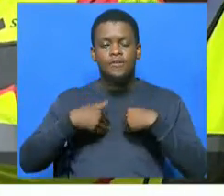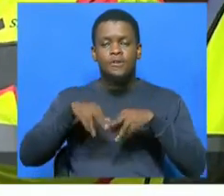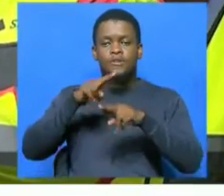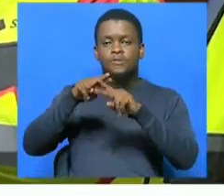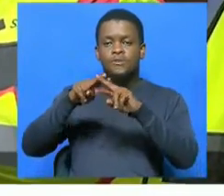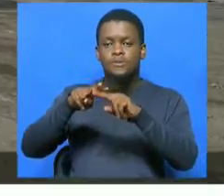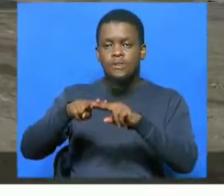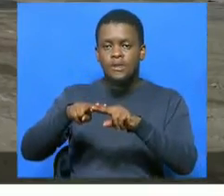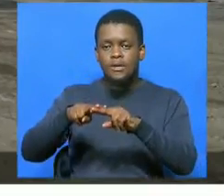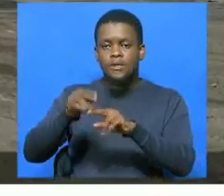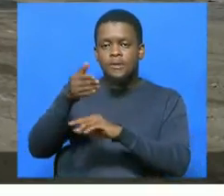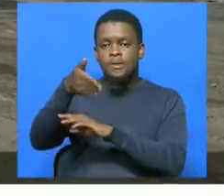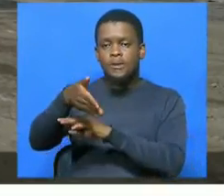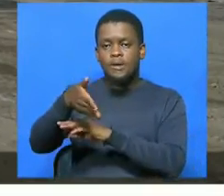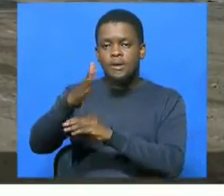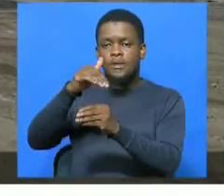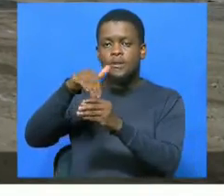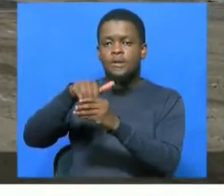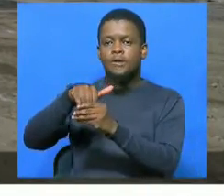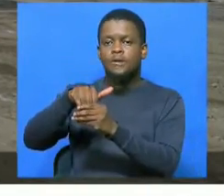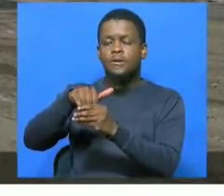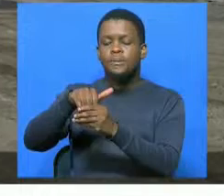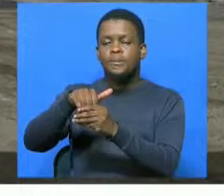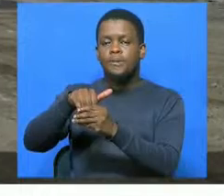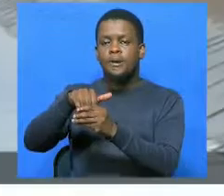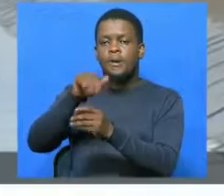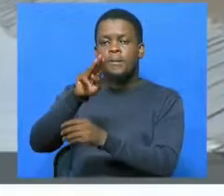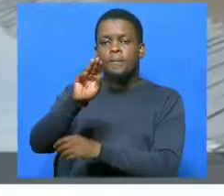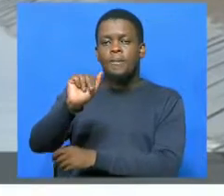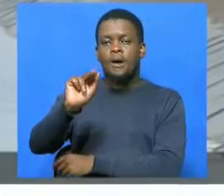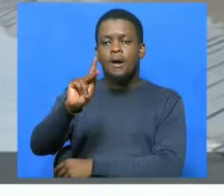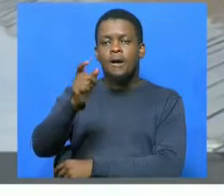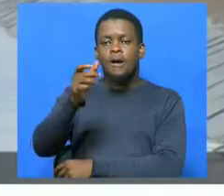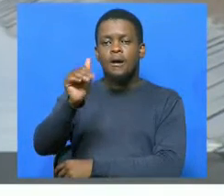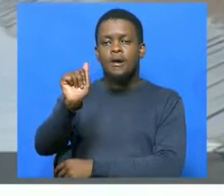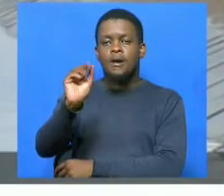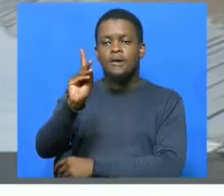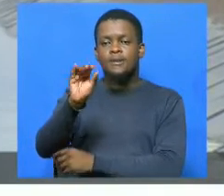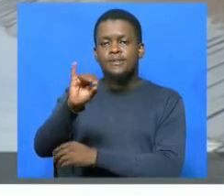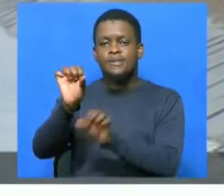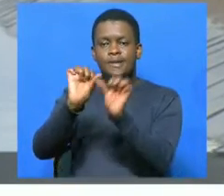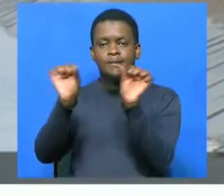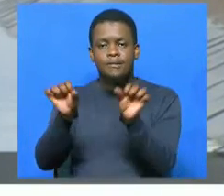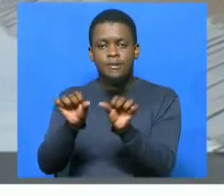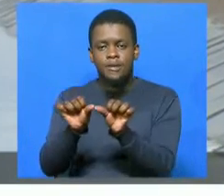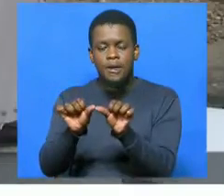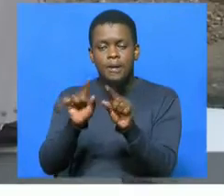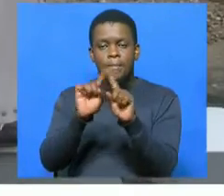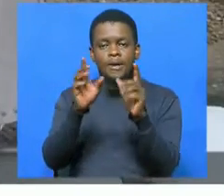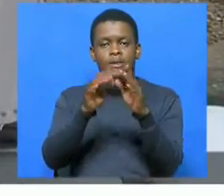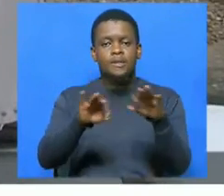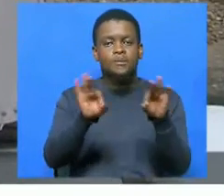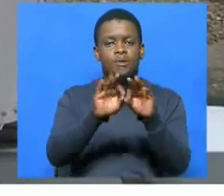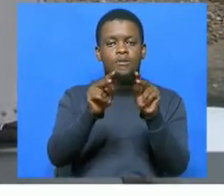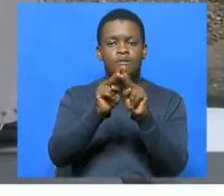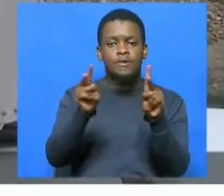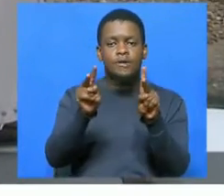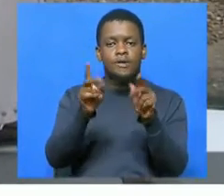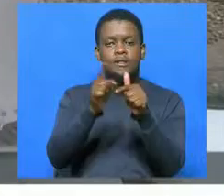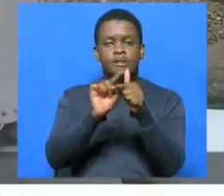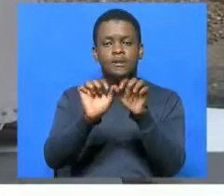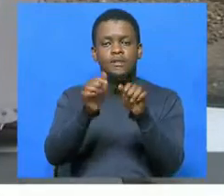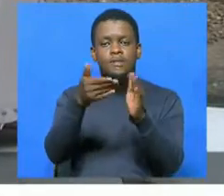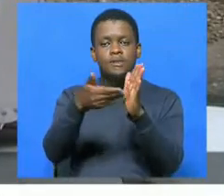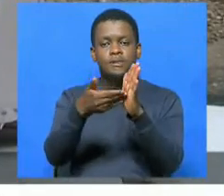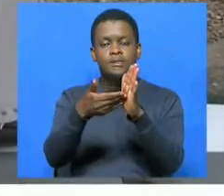SAZA is now working day and night to make sure that these products do not remain idle but are put into